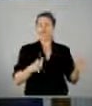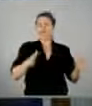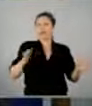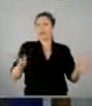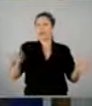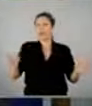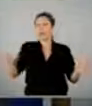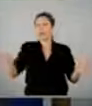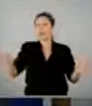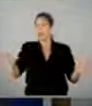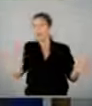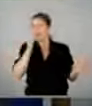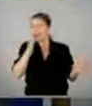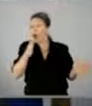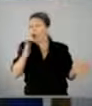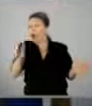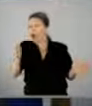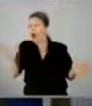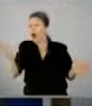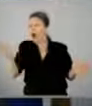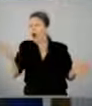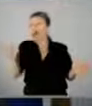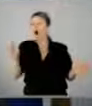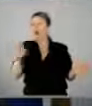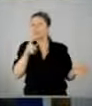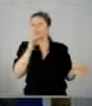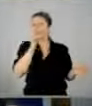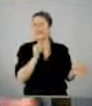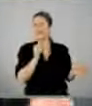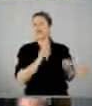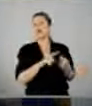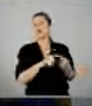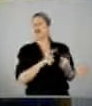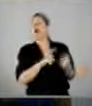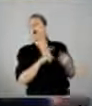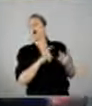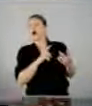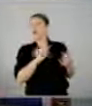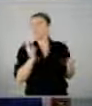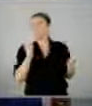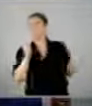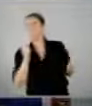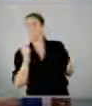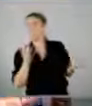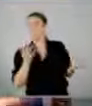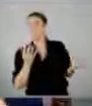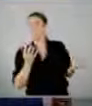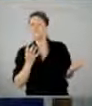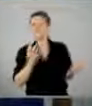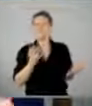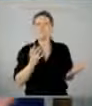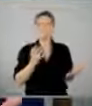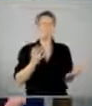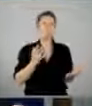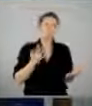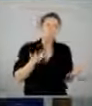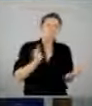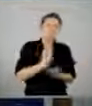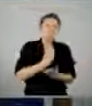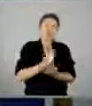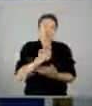get greater protection. And frankly, there's not a difference when you go into the real world between whether something's 82% or 90%.